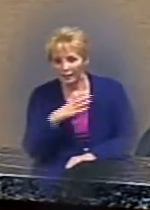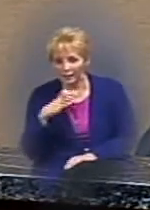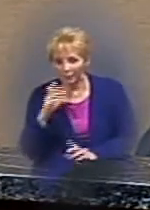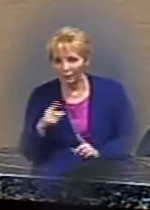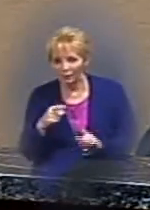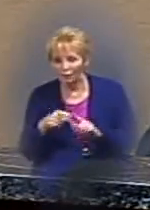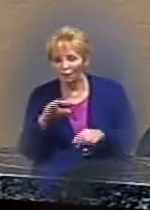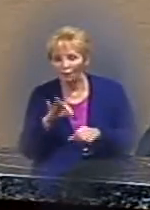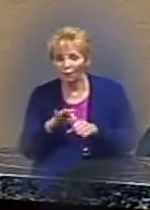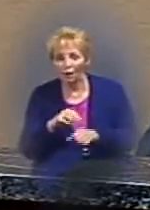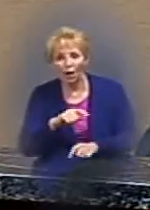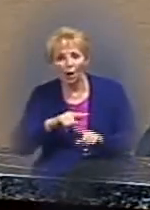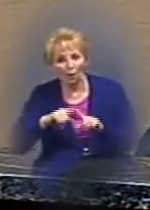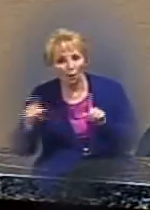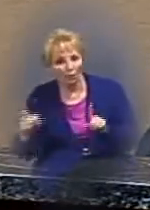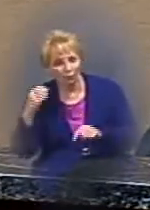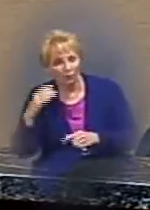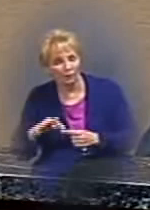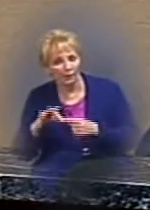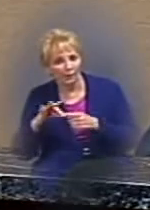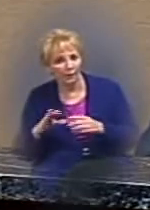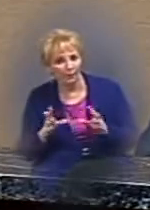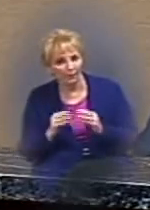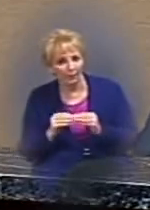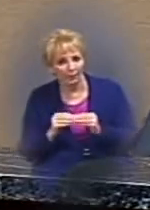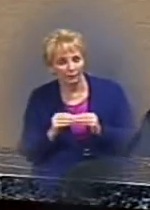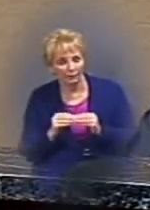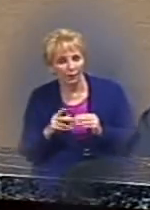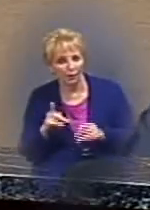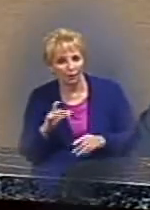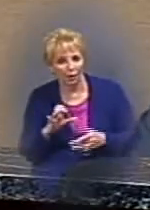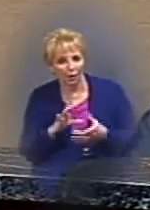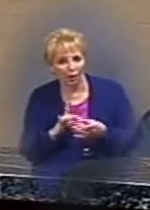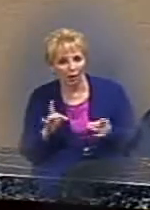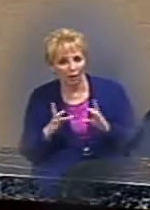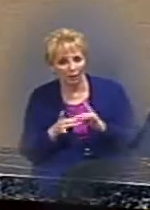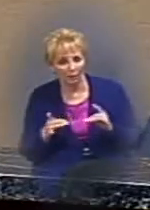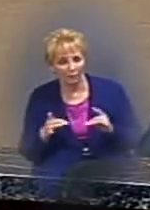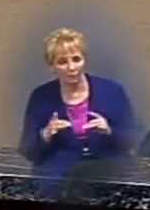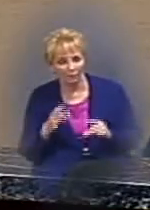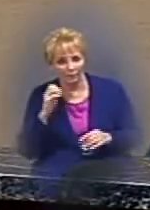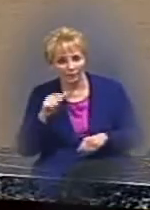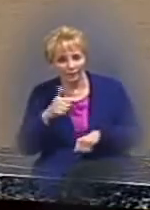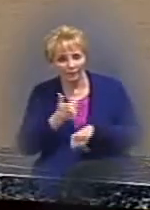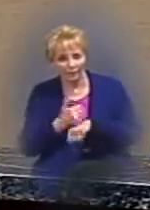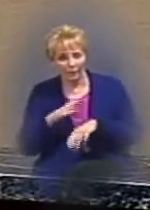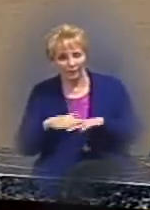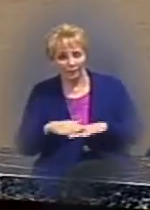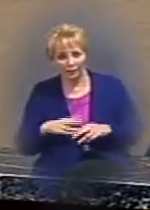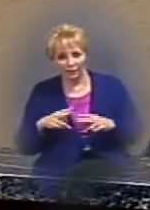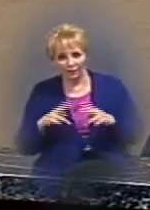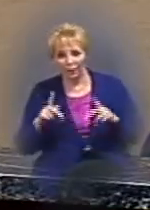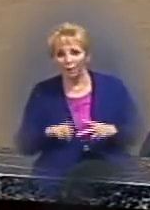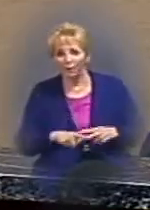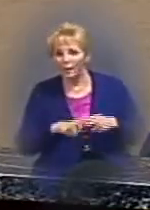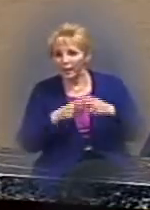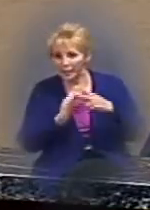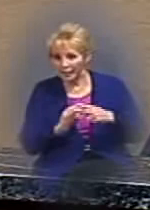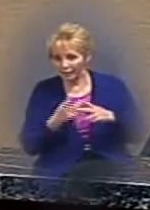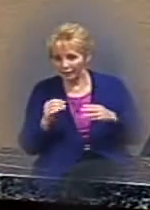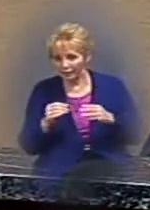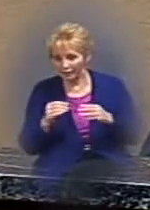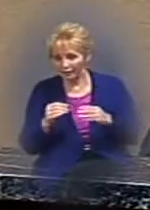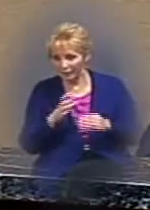specifically votes otherwise for a particular meeting, the public comment period would be set at the very beginning of the